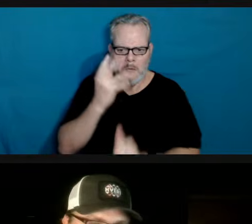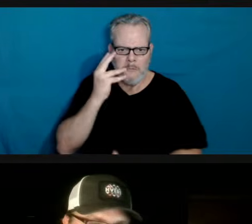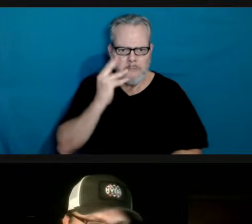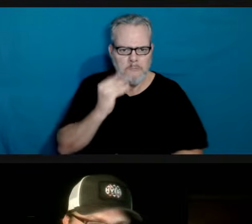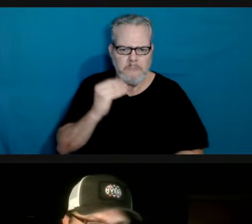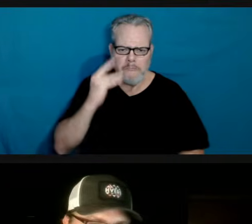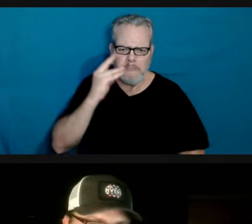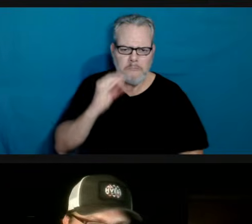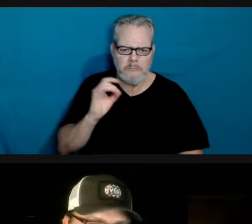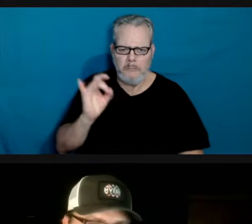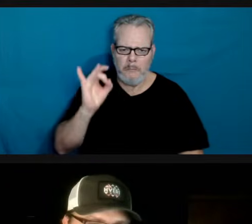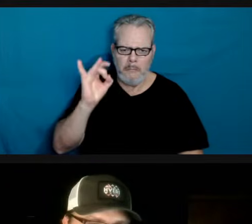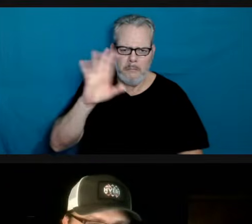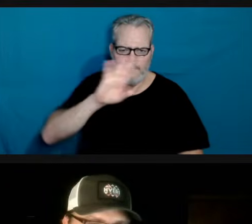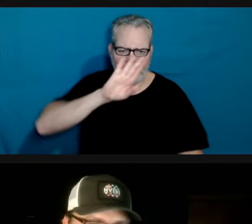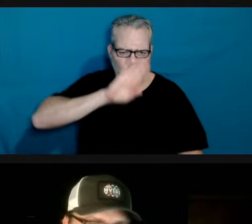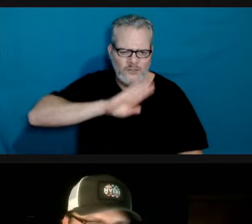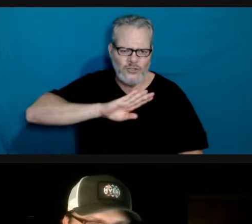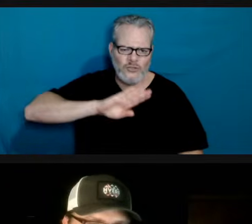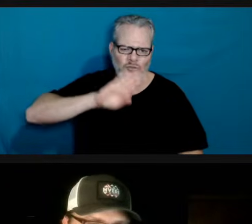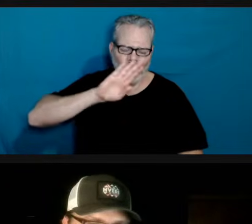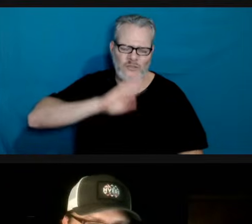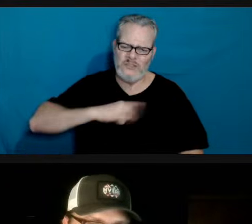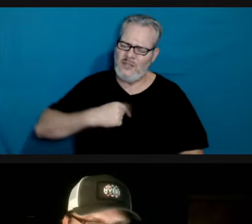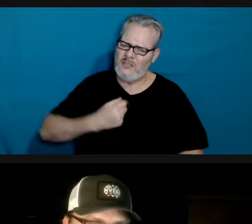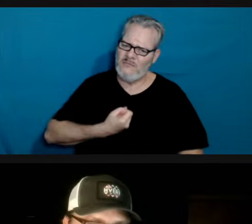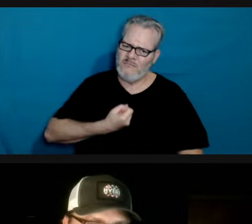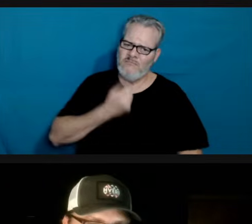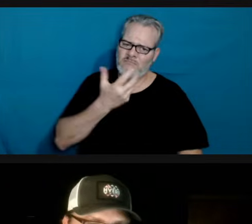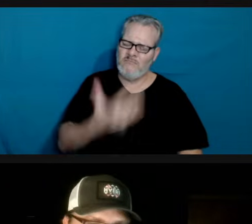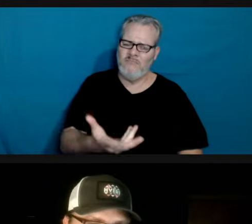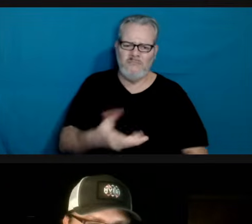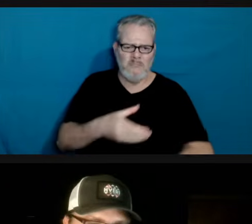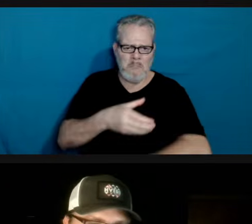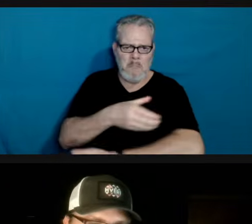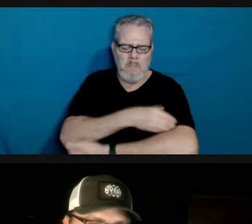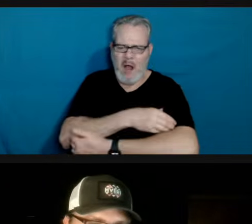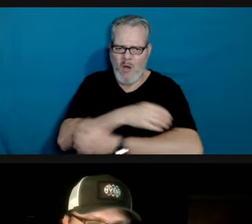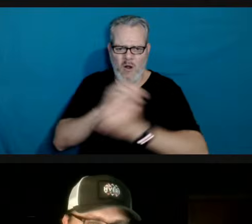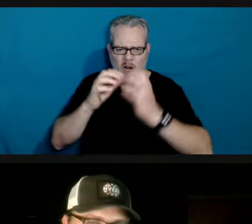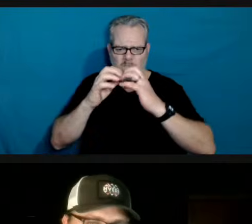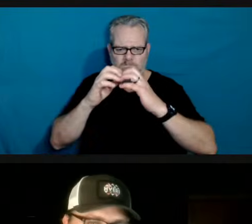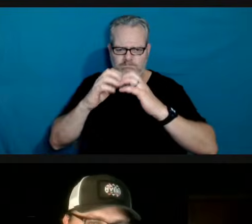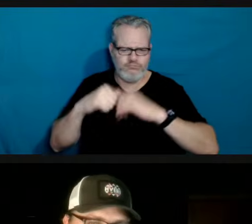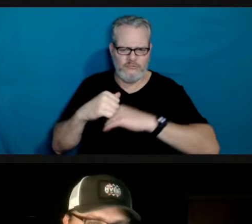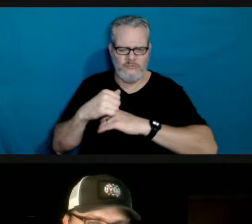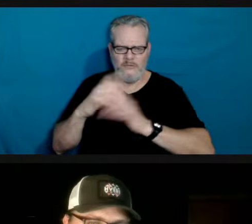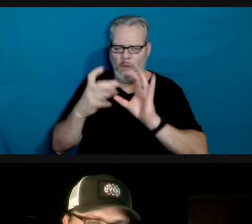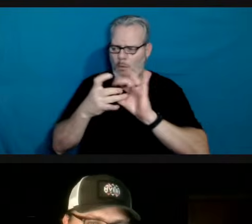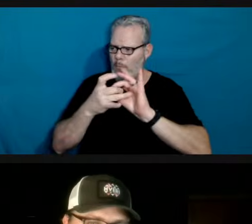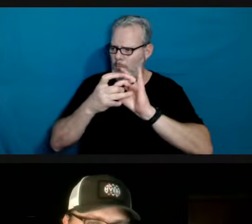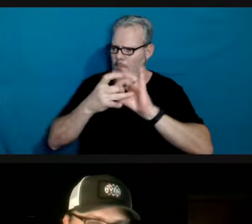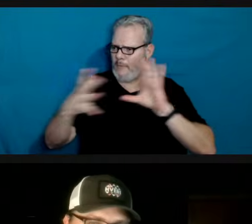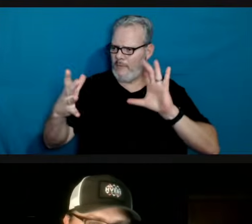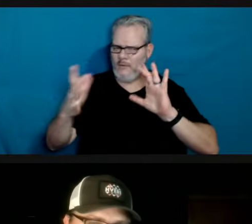Frustrating. I do want to talk, briefly just about the power outages and the lack of information that